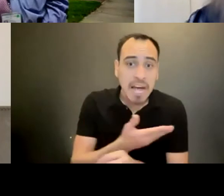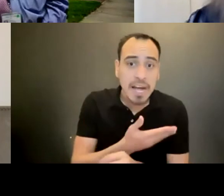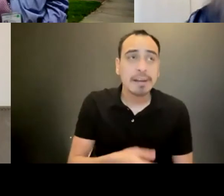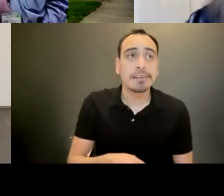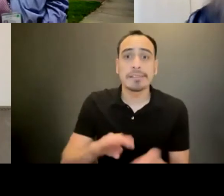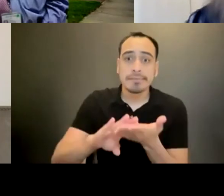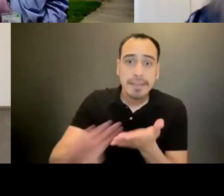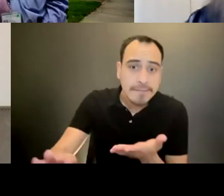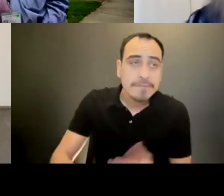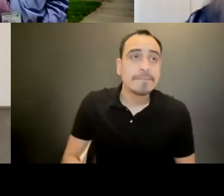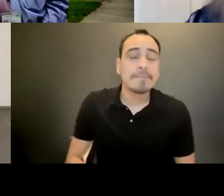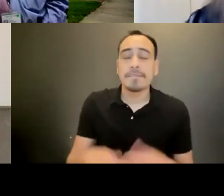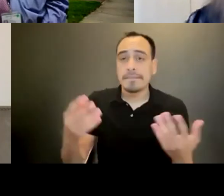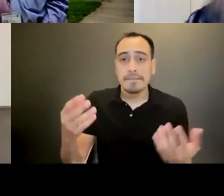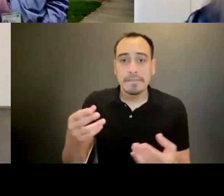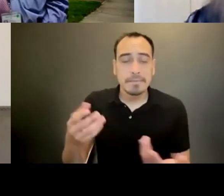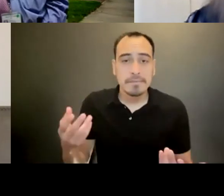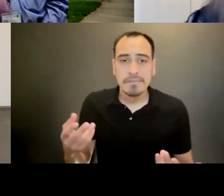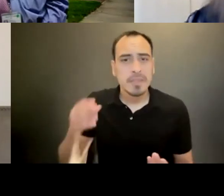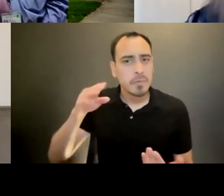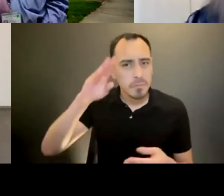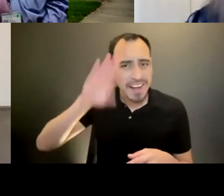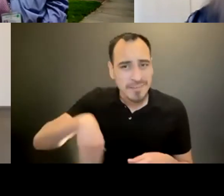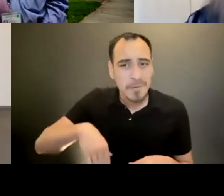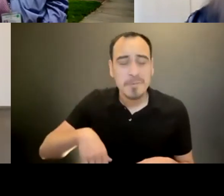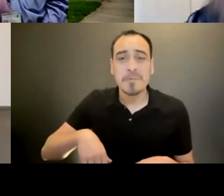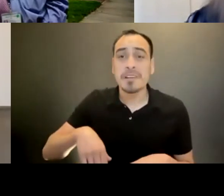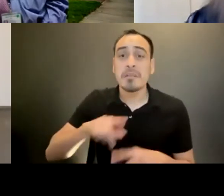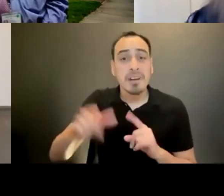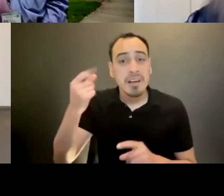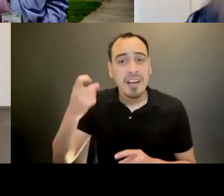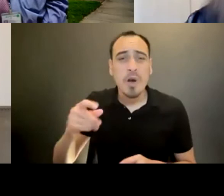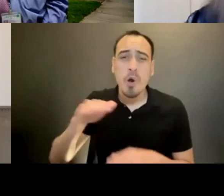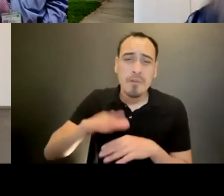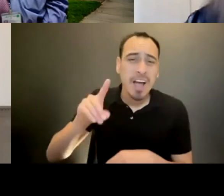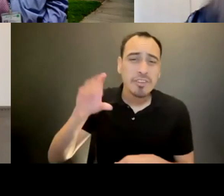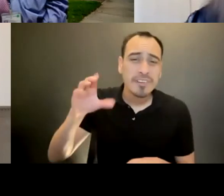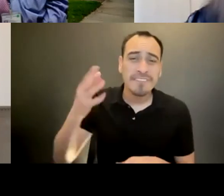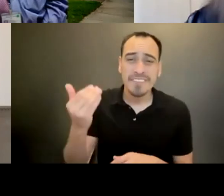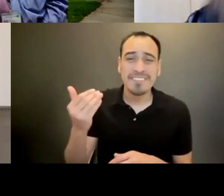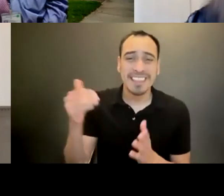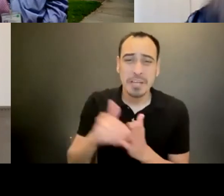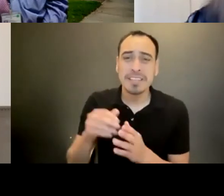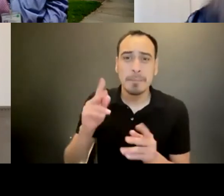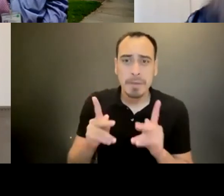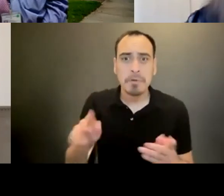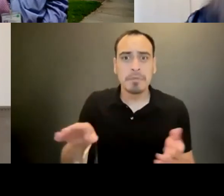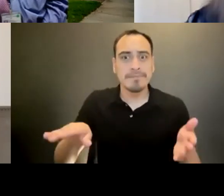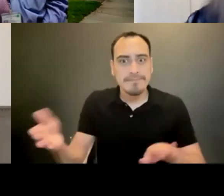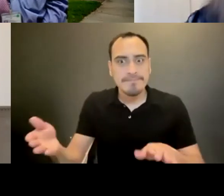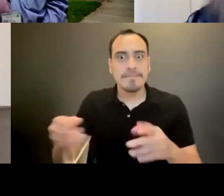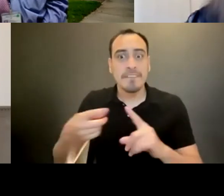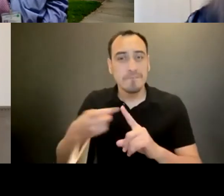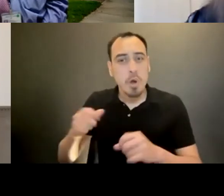to remember that over 1,500 lives have been lost to COVID-19. Each of those lives does